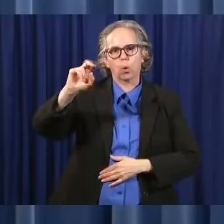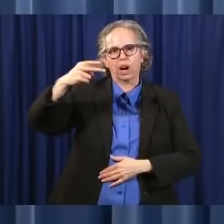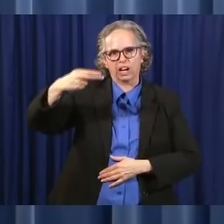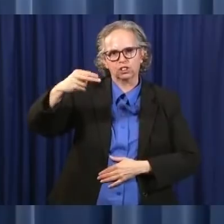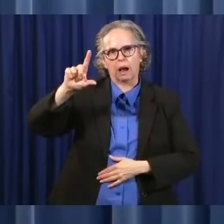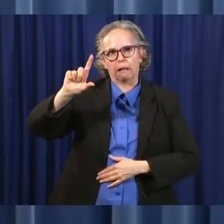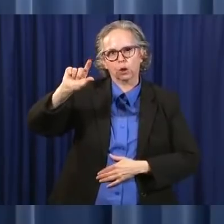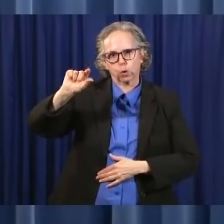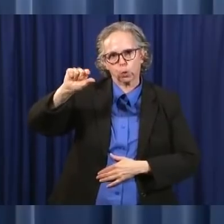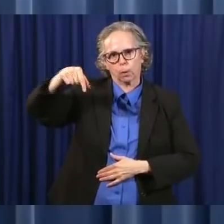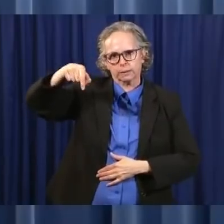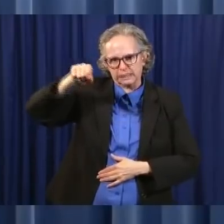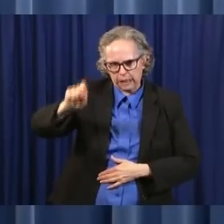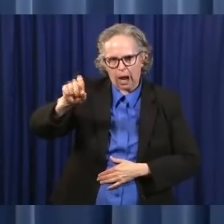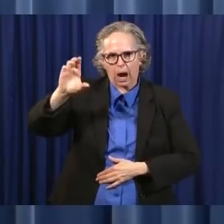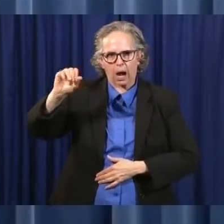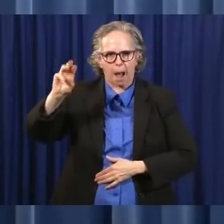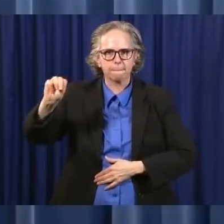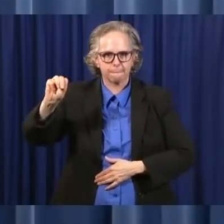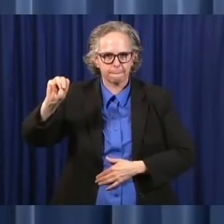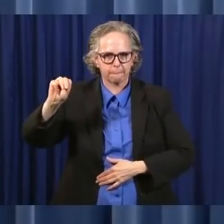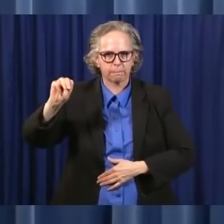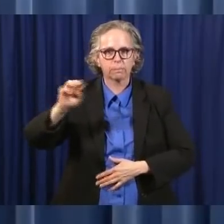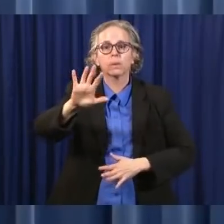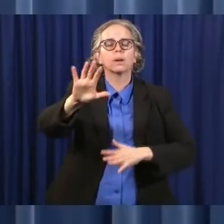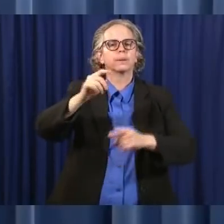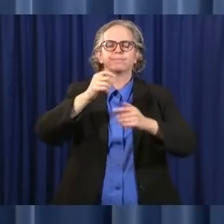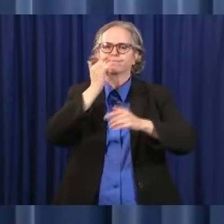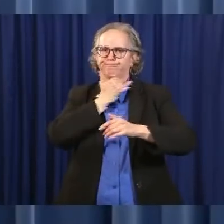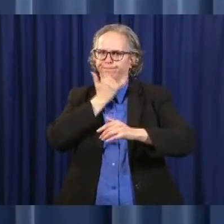wholesale.ohio.com for more information.